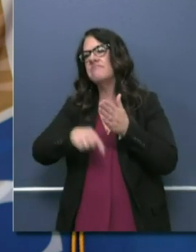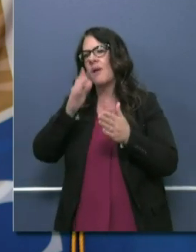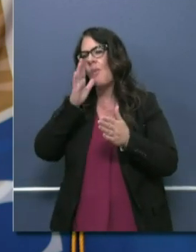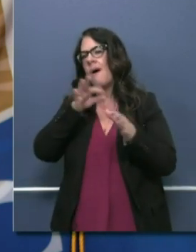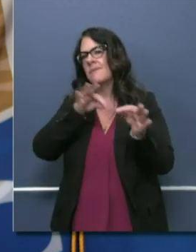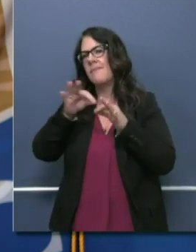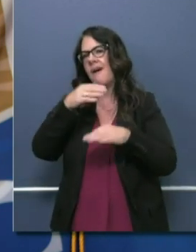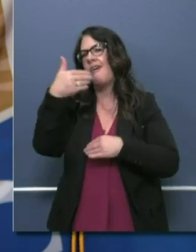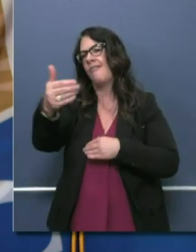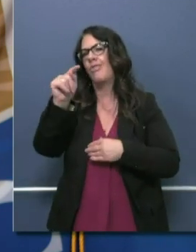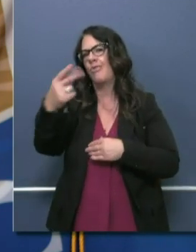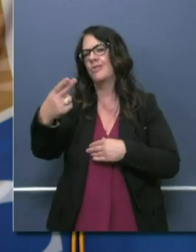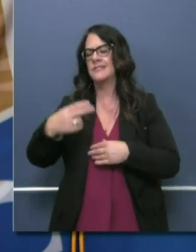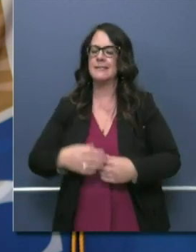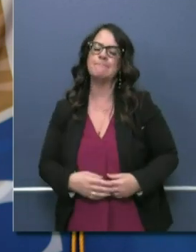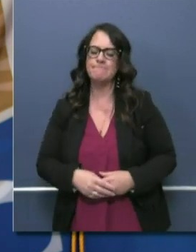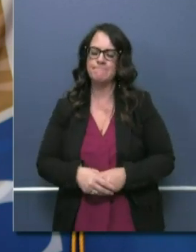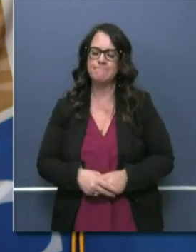Politico.